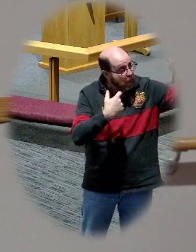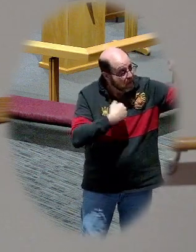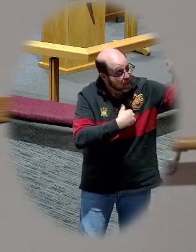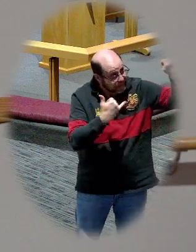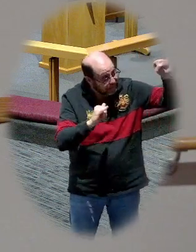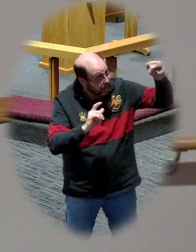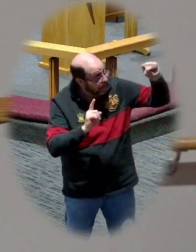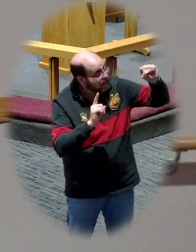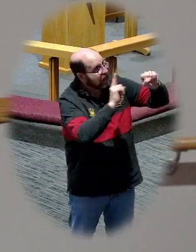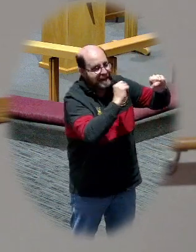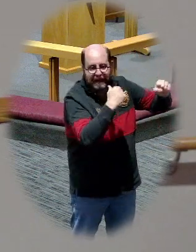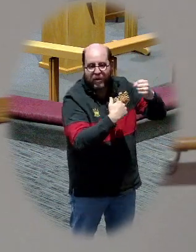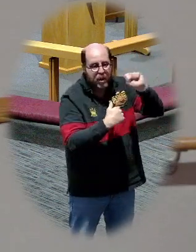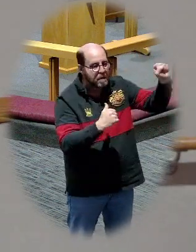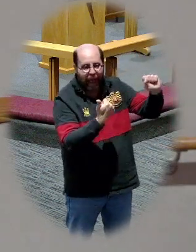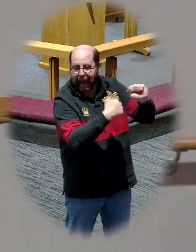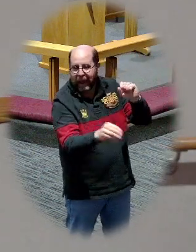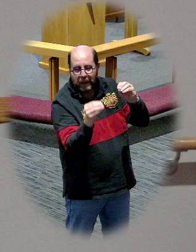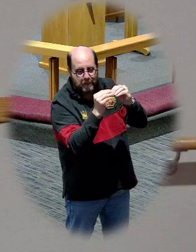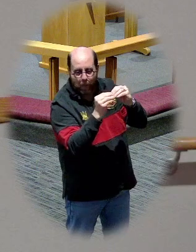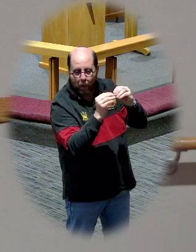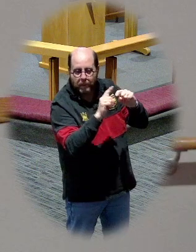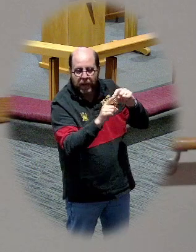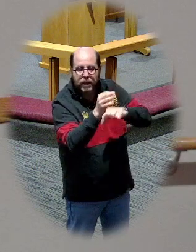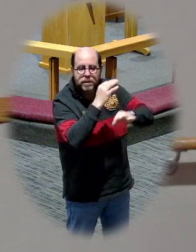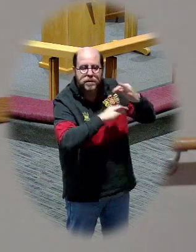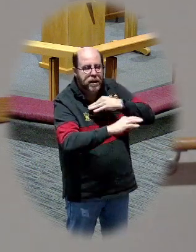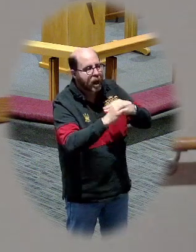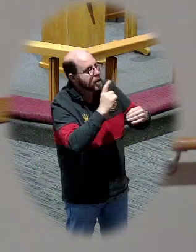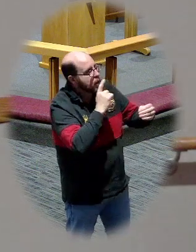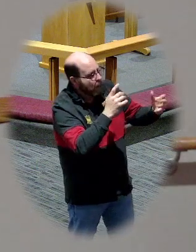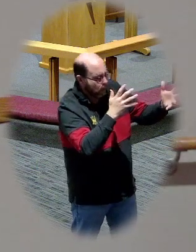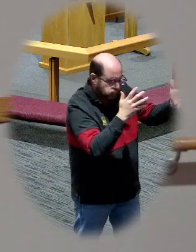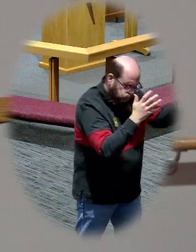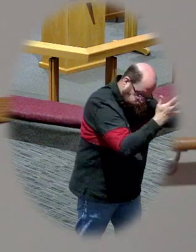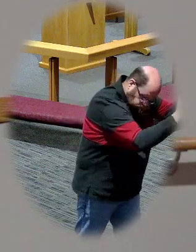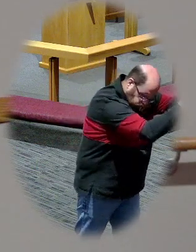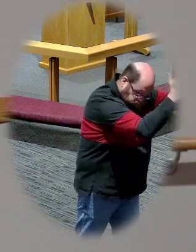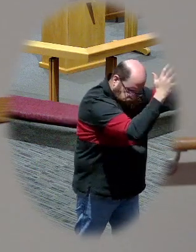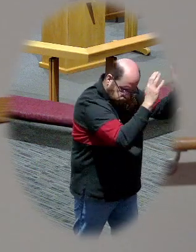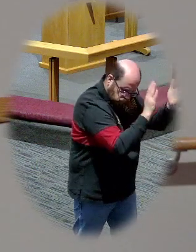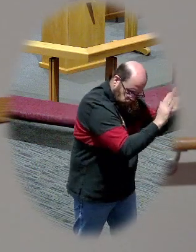not to rebel or war, but to give glory to God